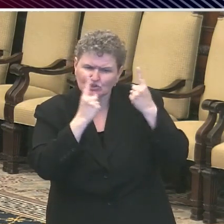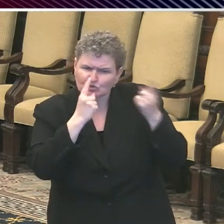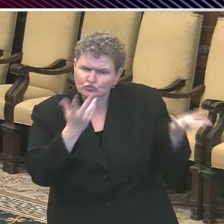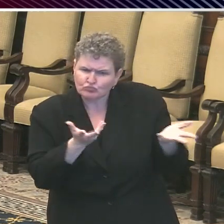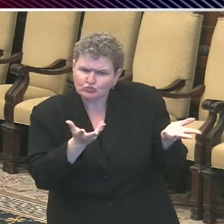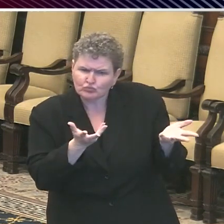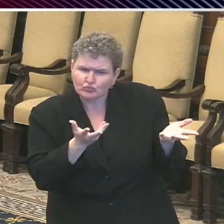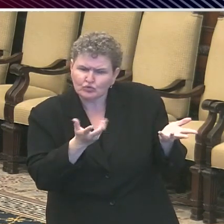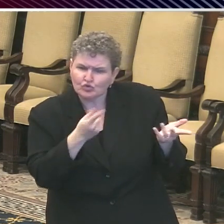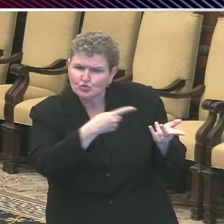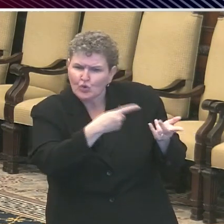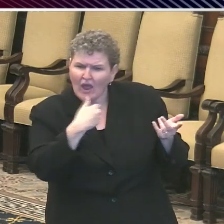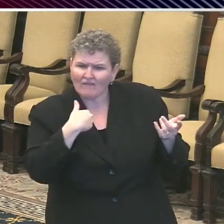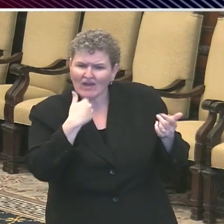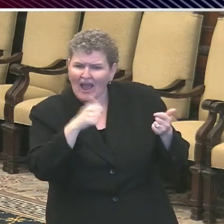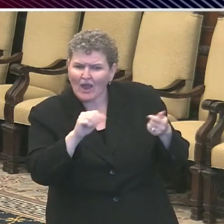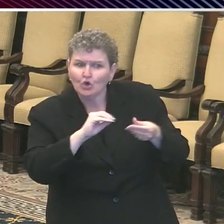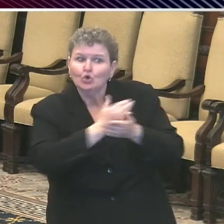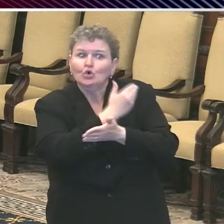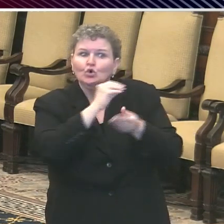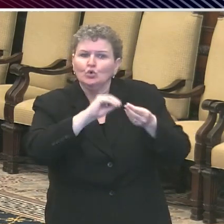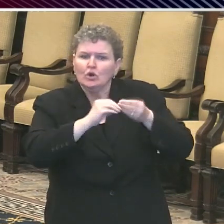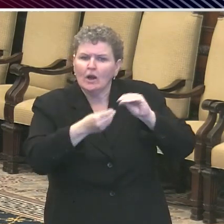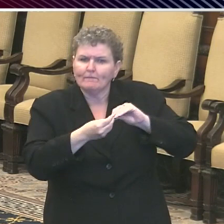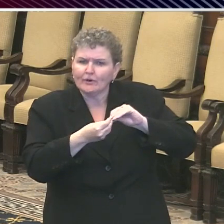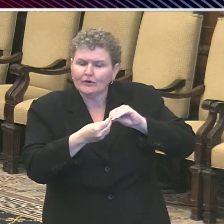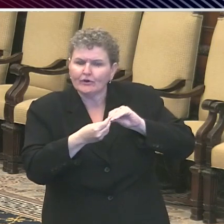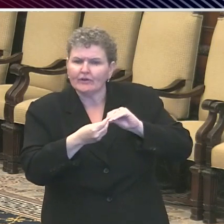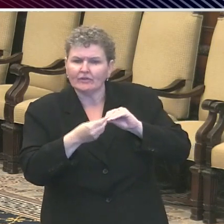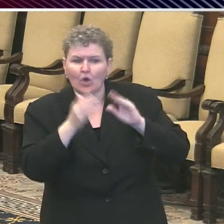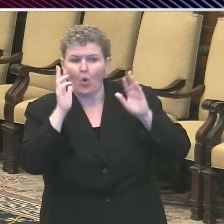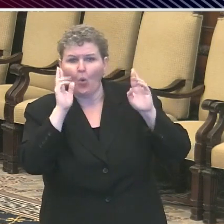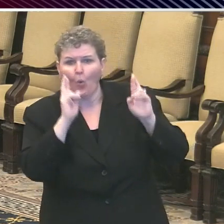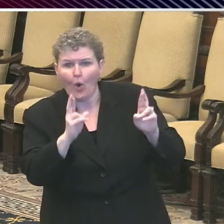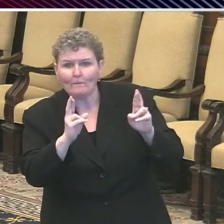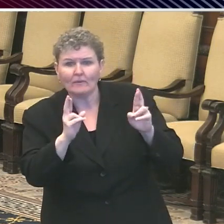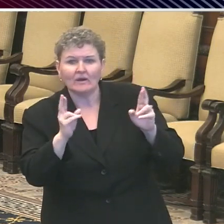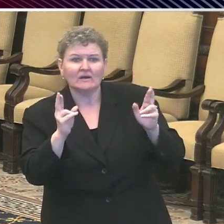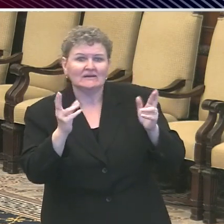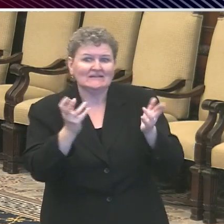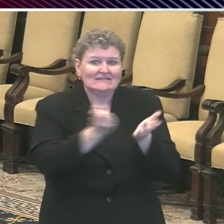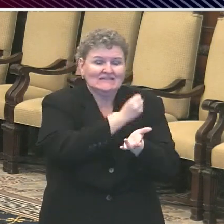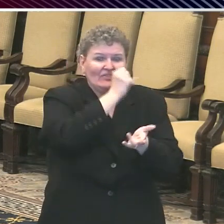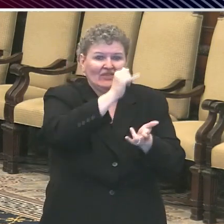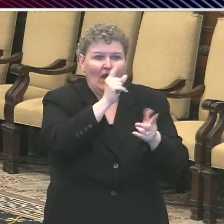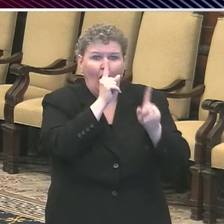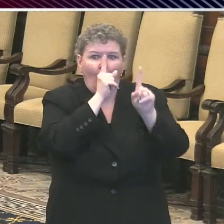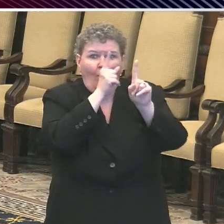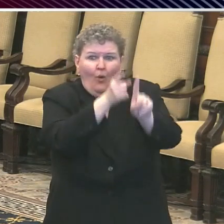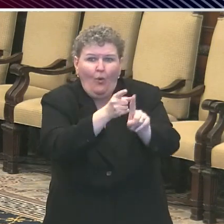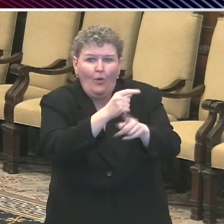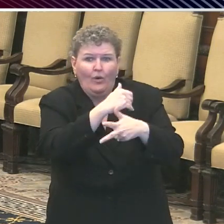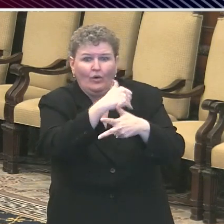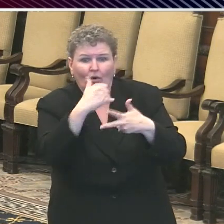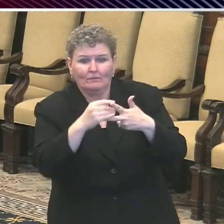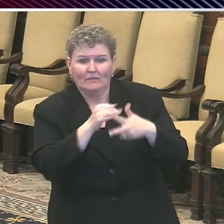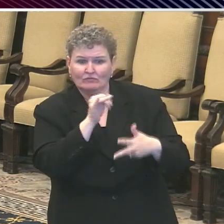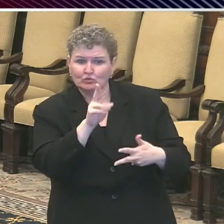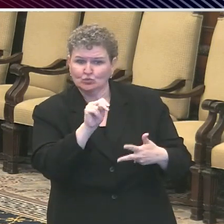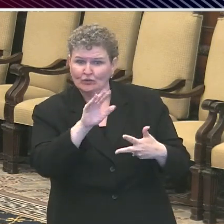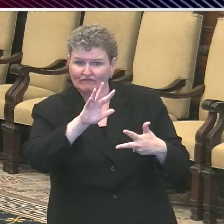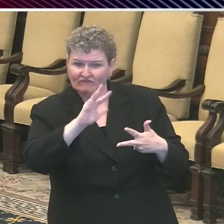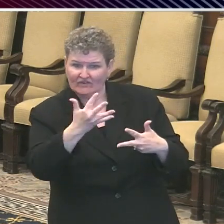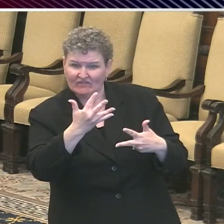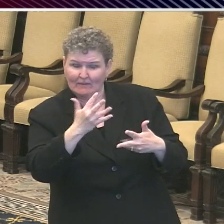that that you would hope the city hits by June 5th to reach that yellow phase? There are